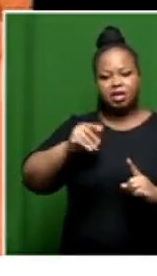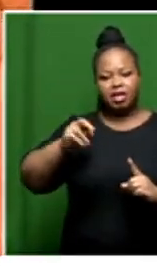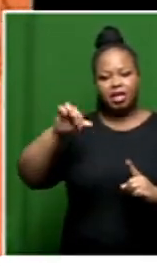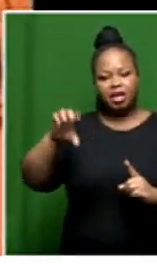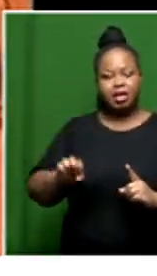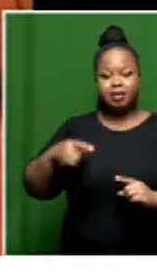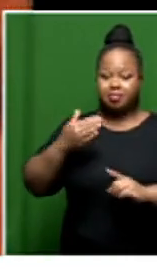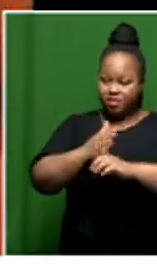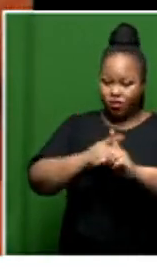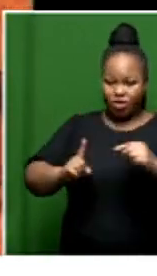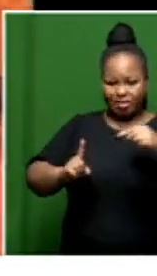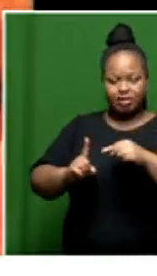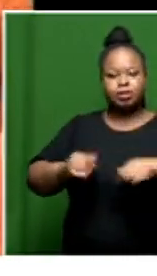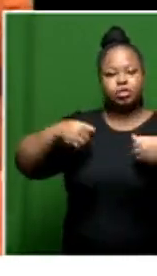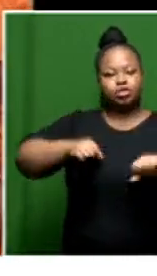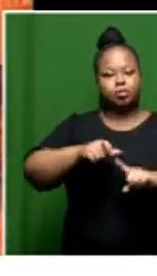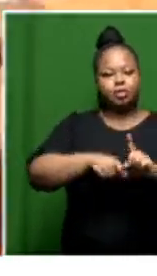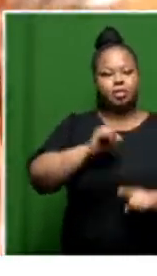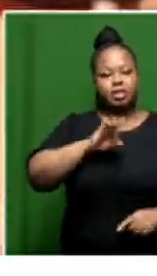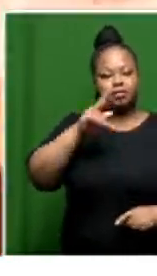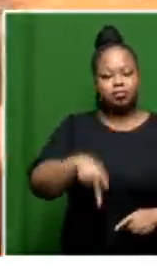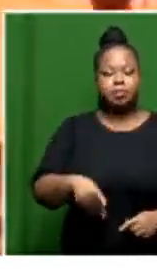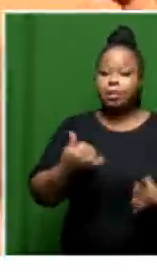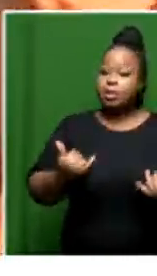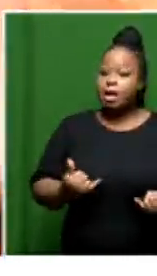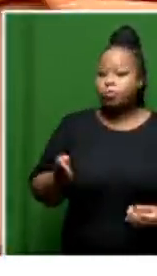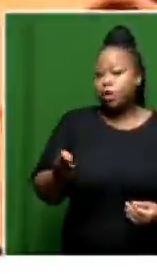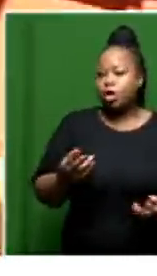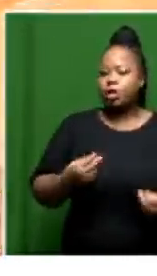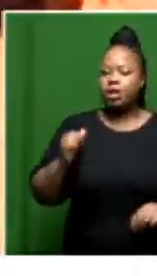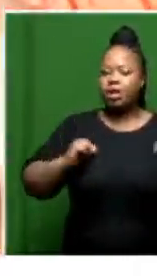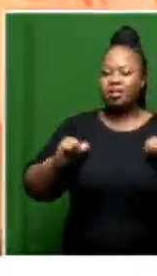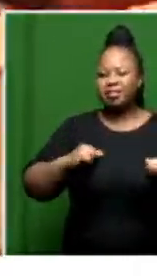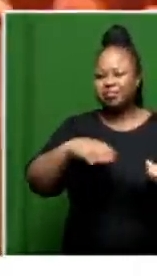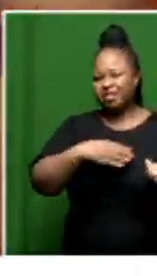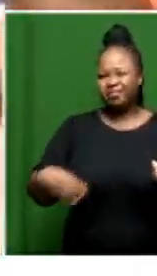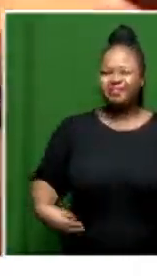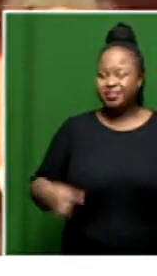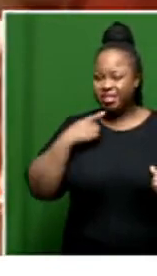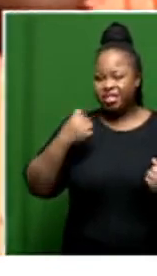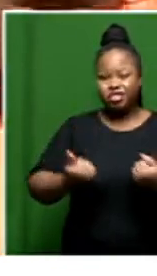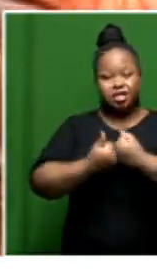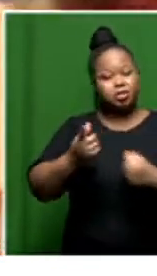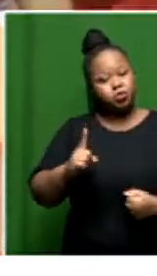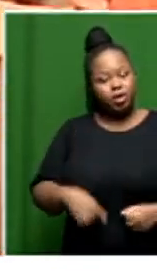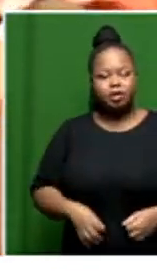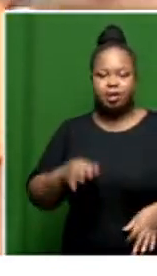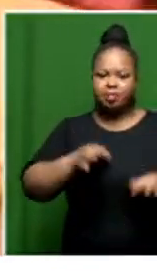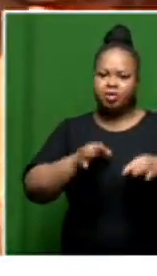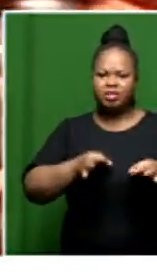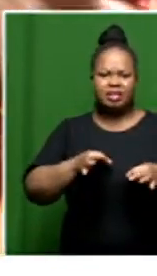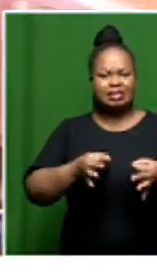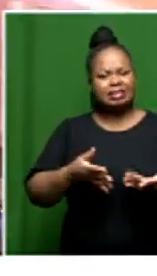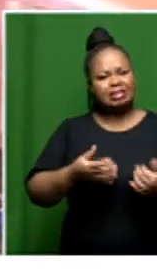IFP. The current acting president says, amongst the challenges was the issue of the party's